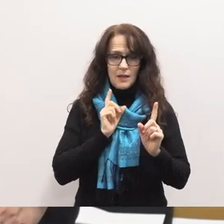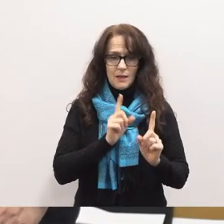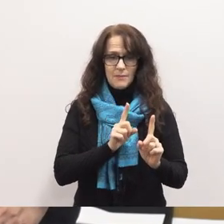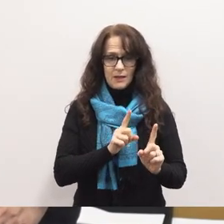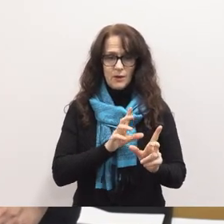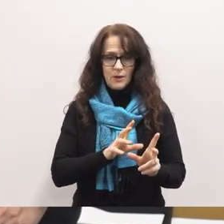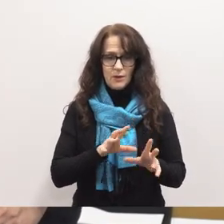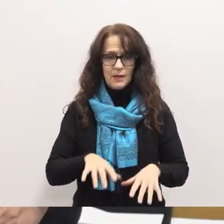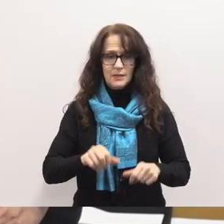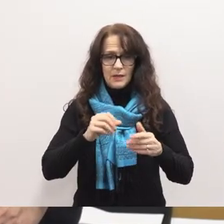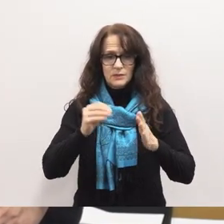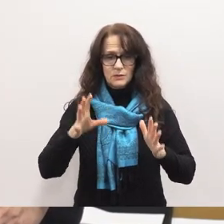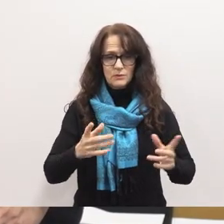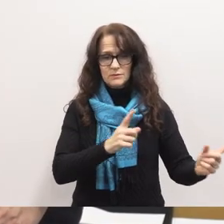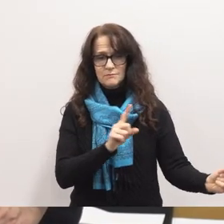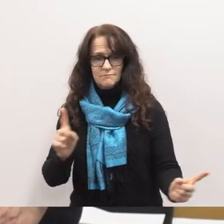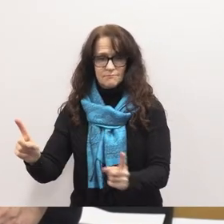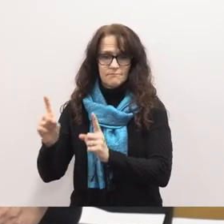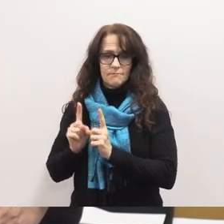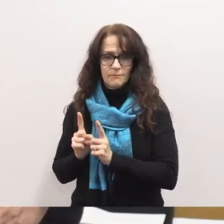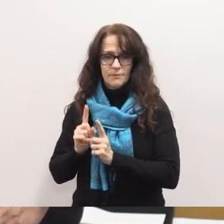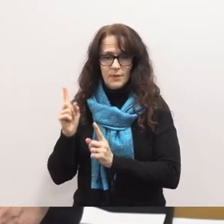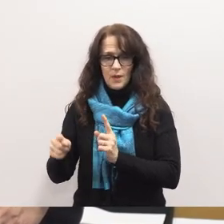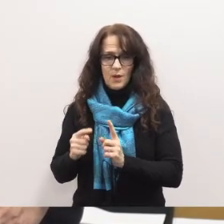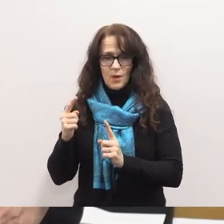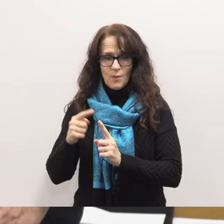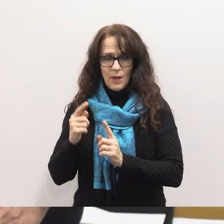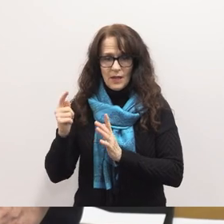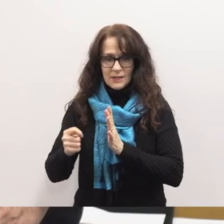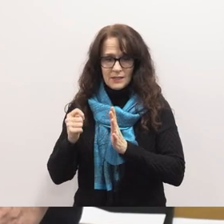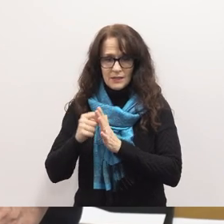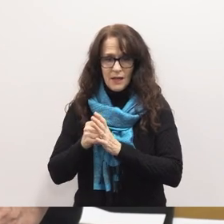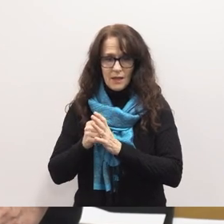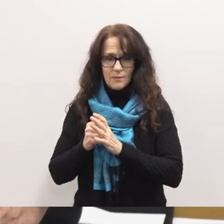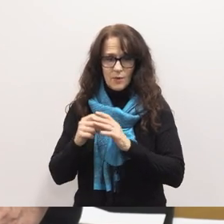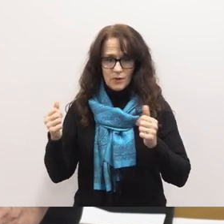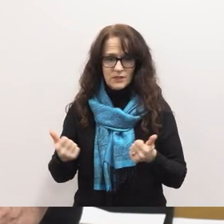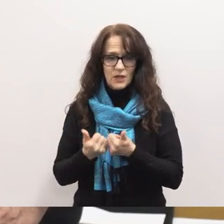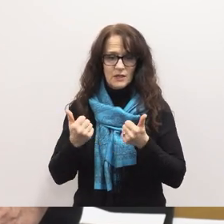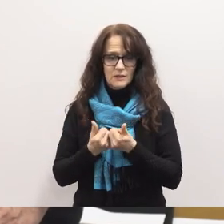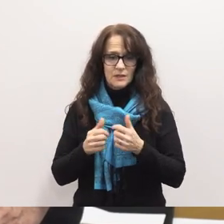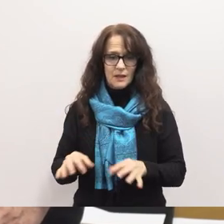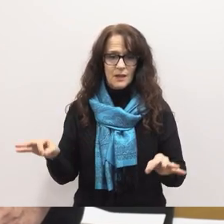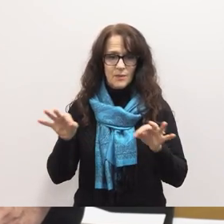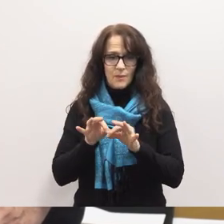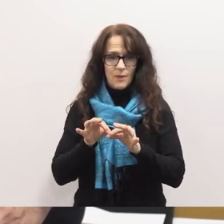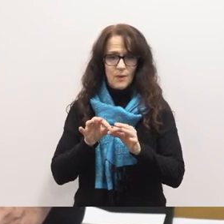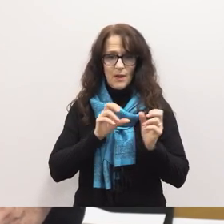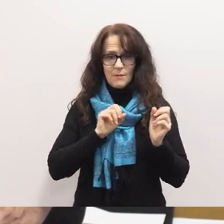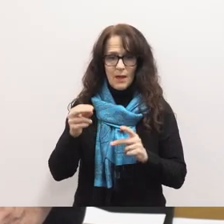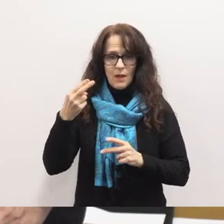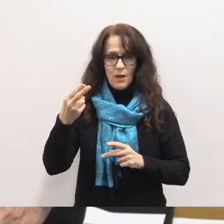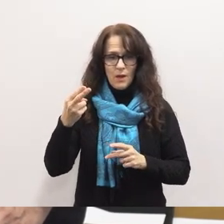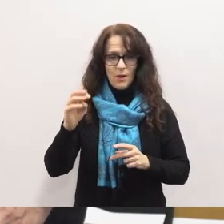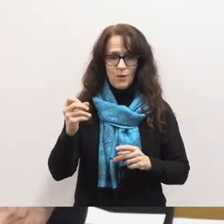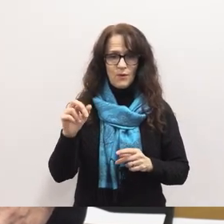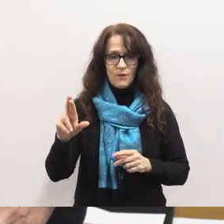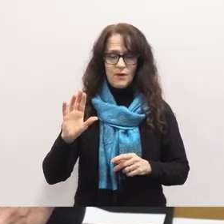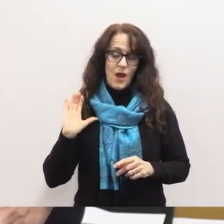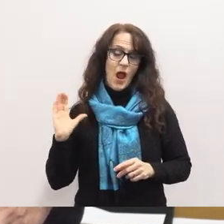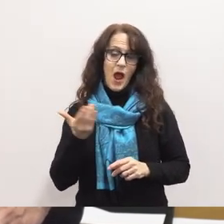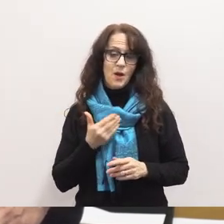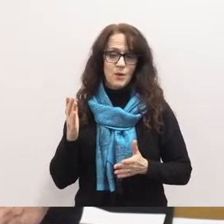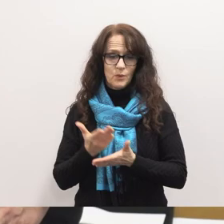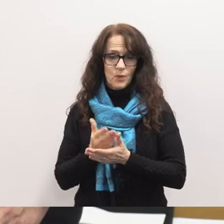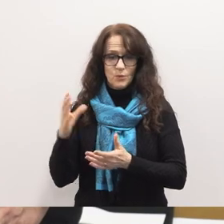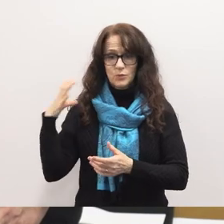He takes students aside and talks to them when there's time of adversity, but also more importantly, he's gone back to Hoover, our alma mater, to coach